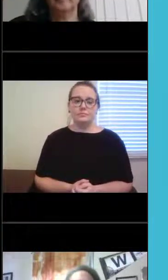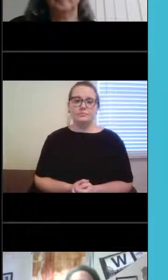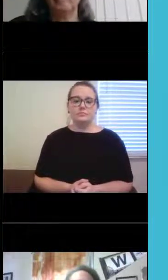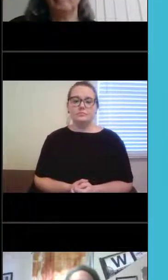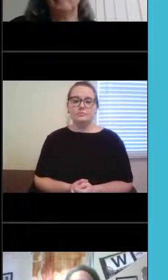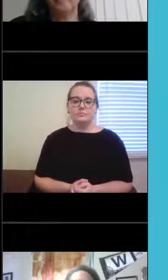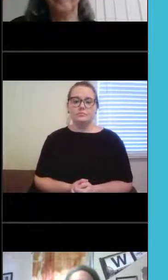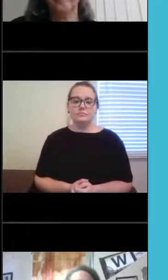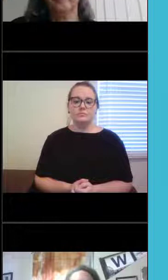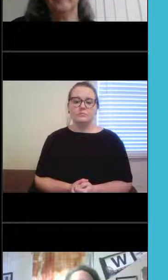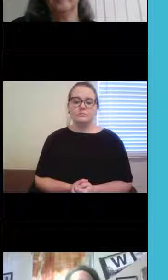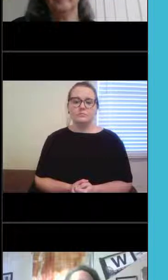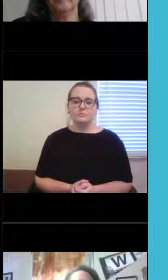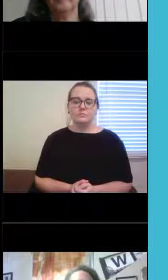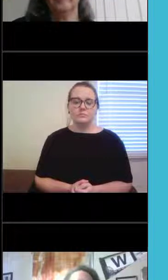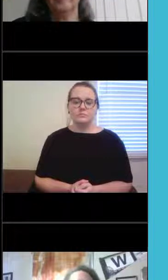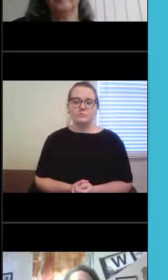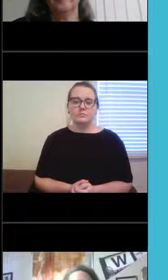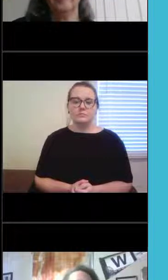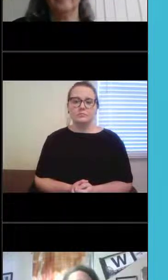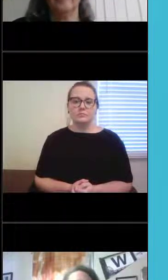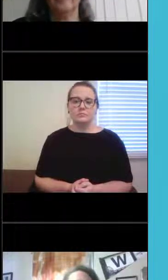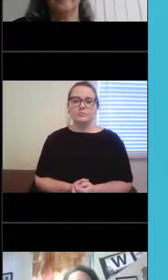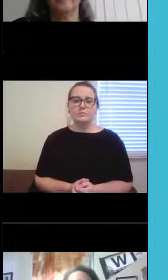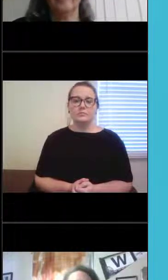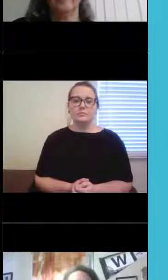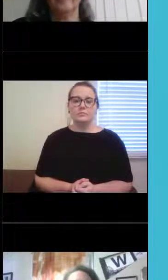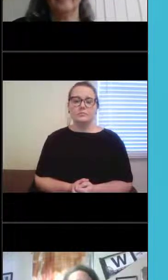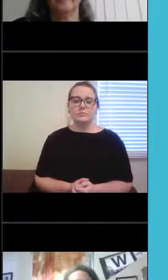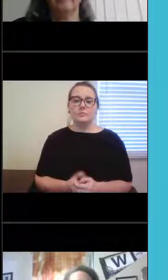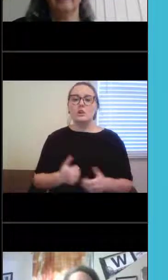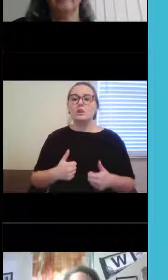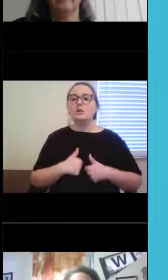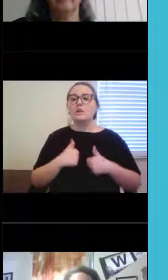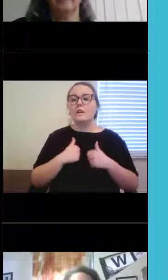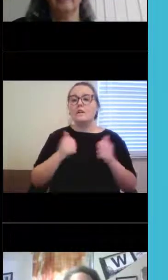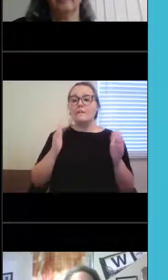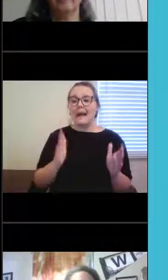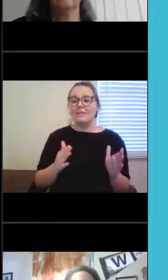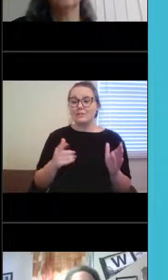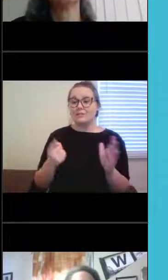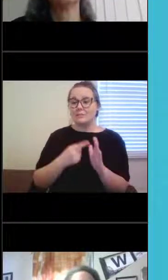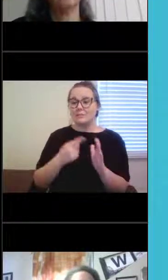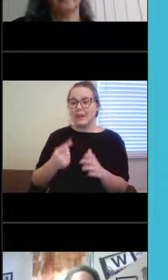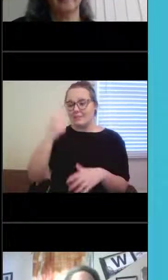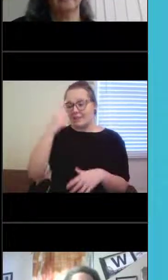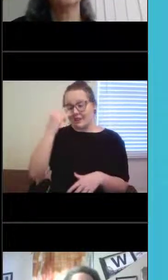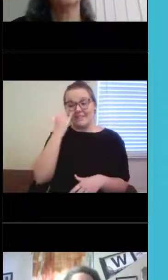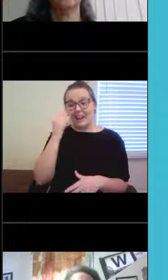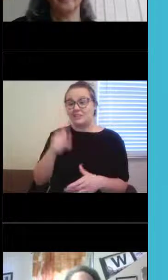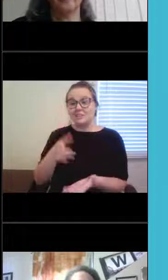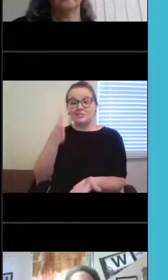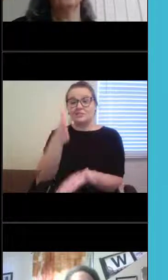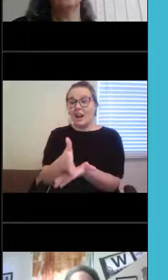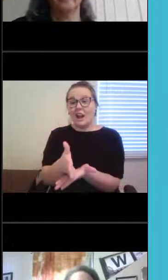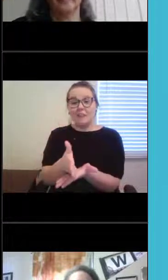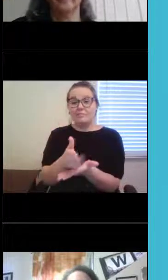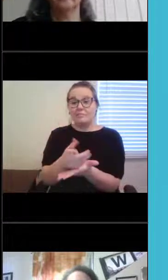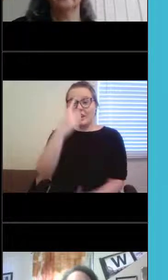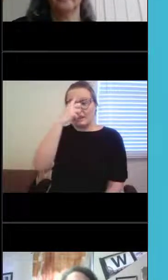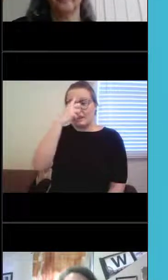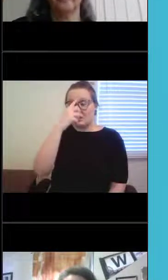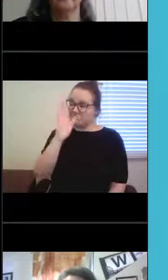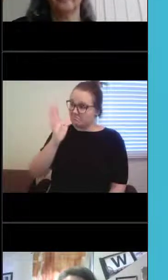things, many folks believe like, if I just stop thinking about it, I'll be fine.